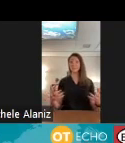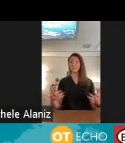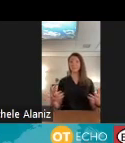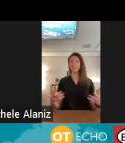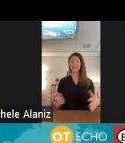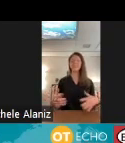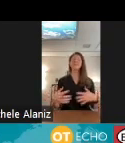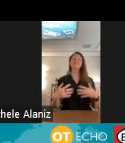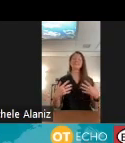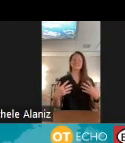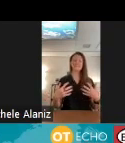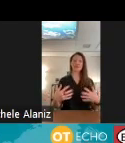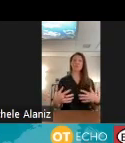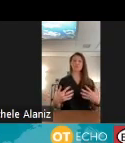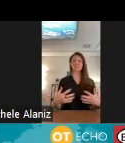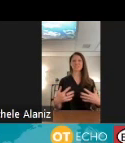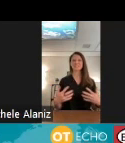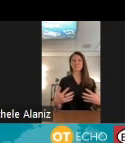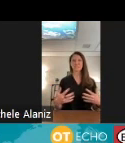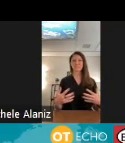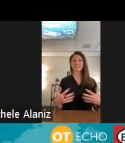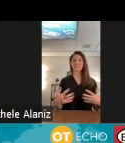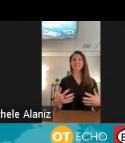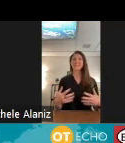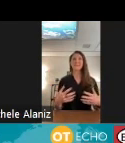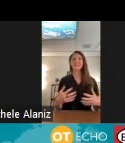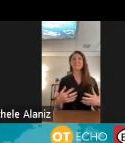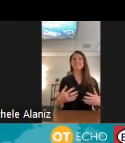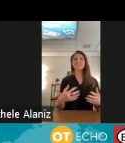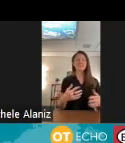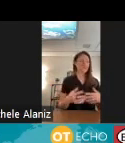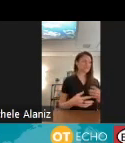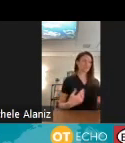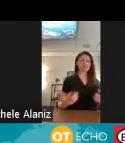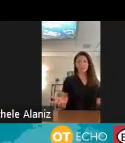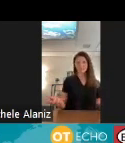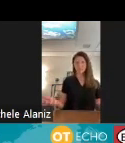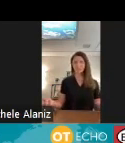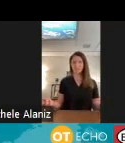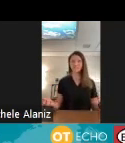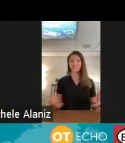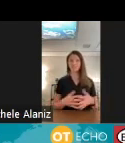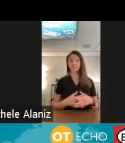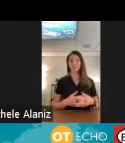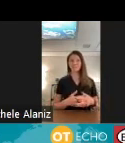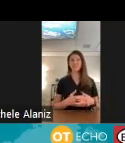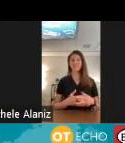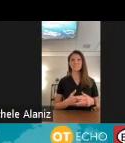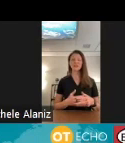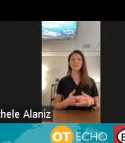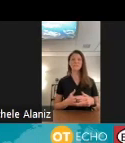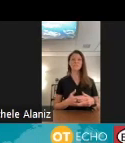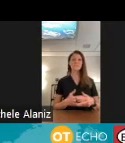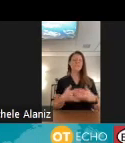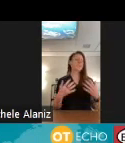get up and move around, he gets emotionally dysregulated. And so that's causing, as you can imagine, a lot of difficulty